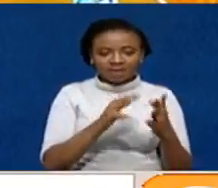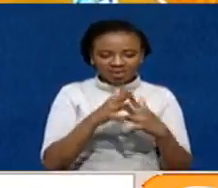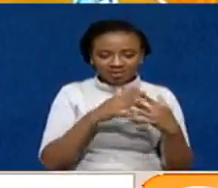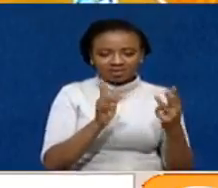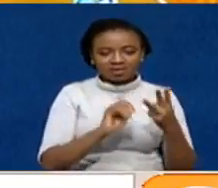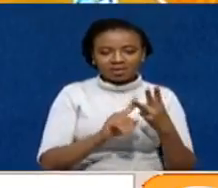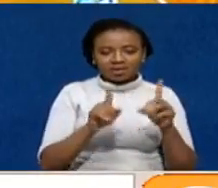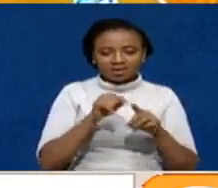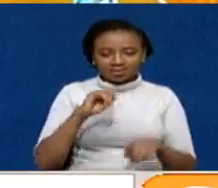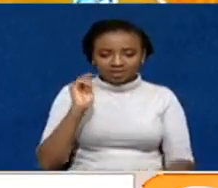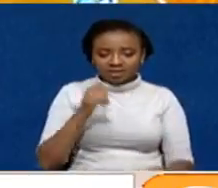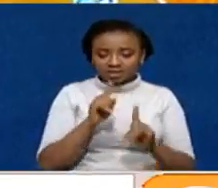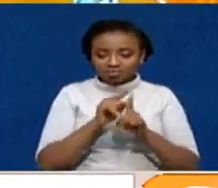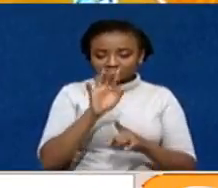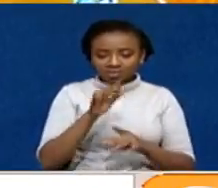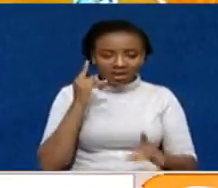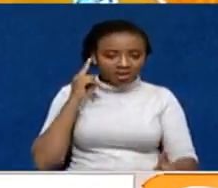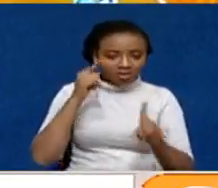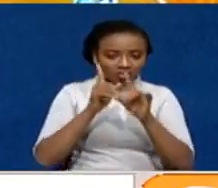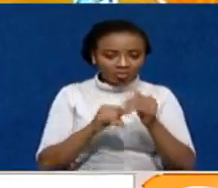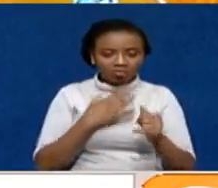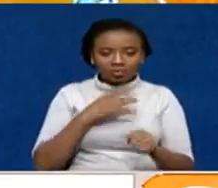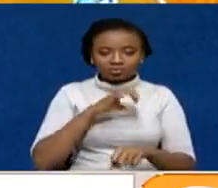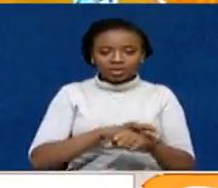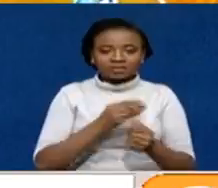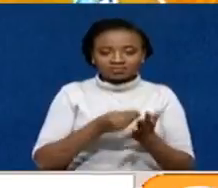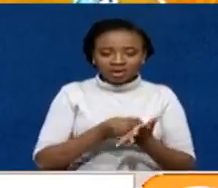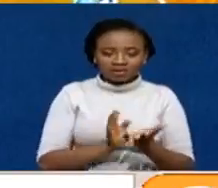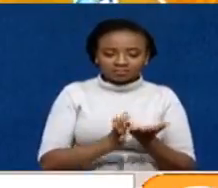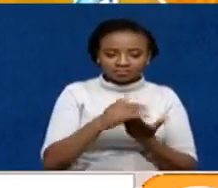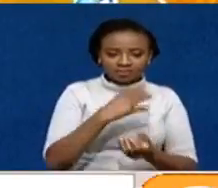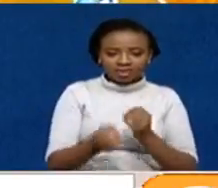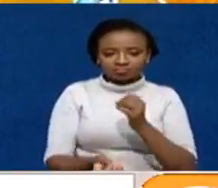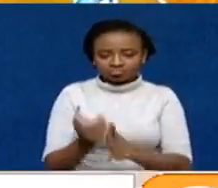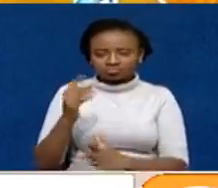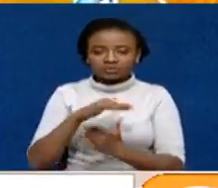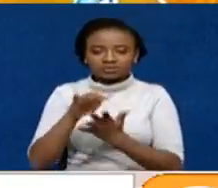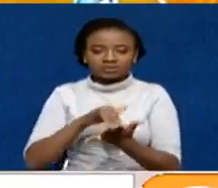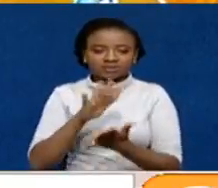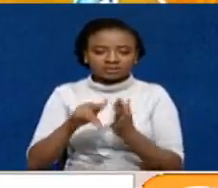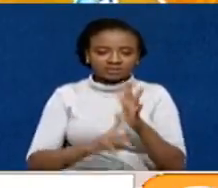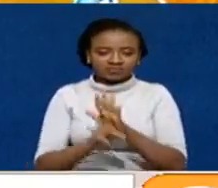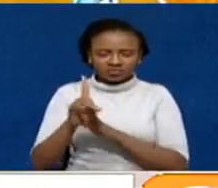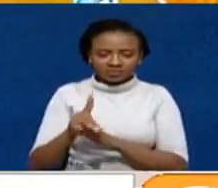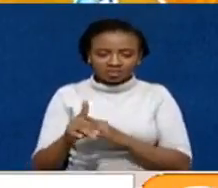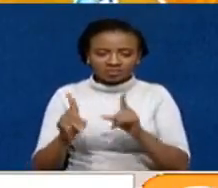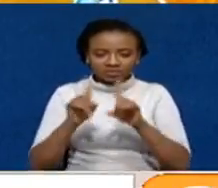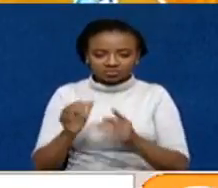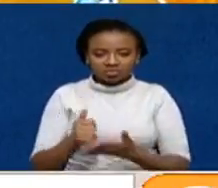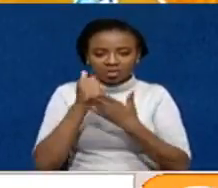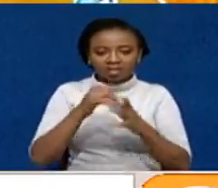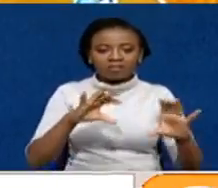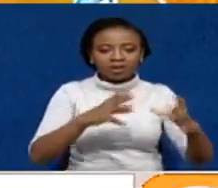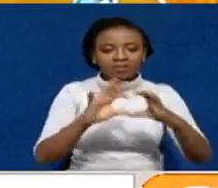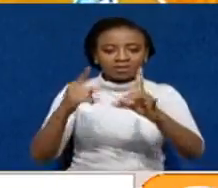commercial director's main role will be to raise investment for construction of new youth training and development facilities and assist the company